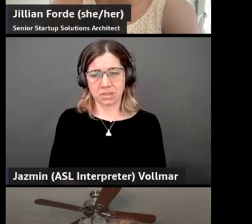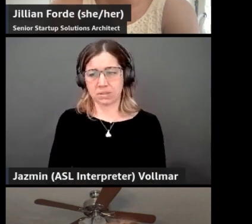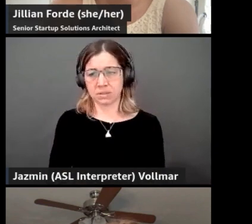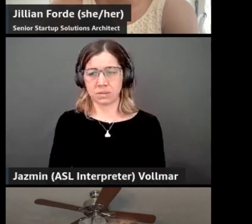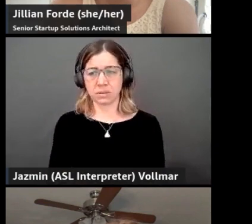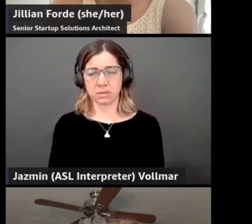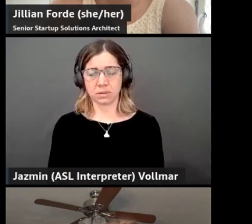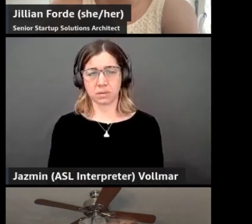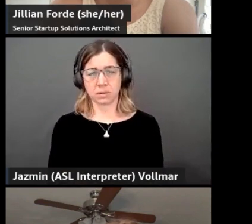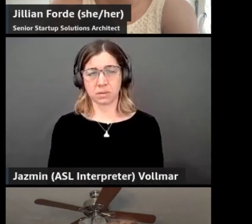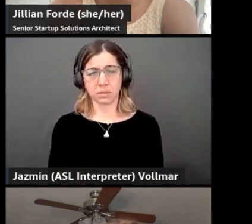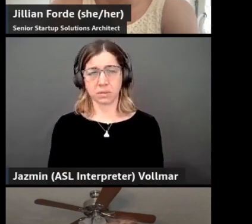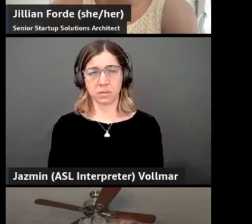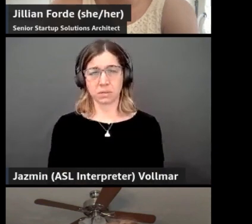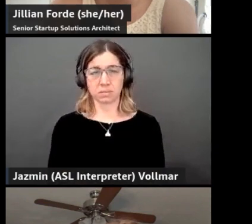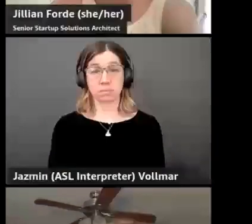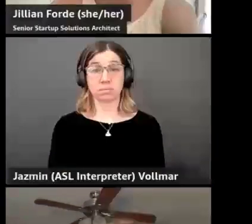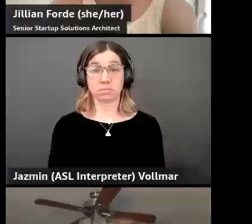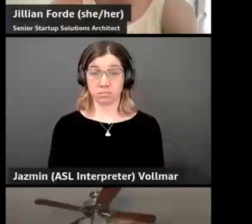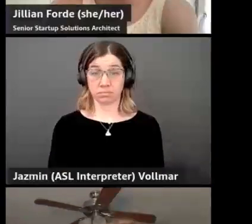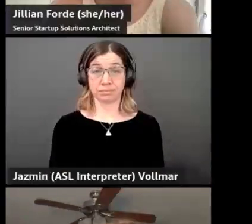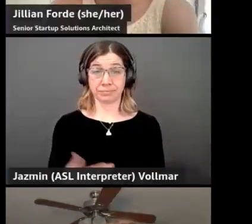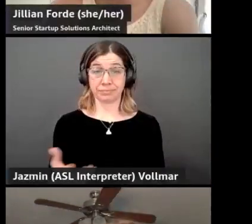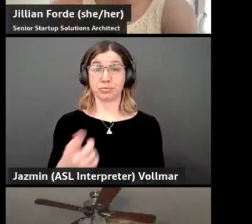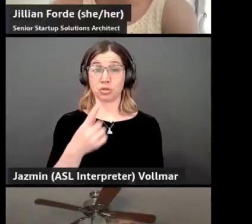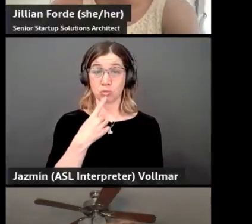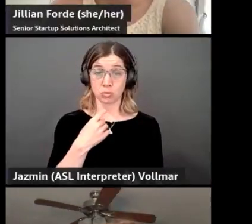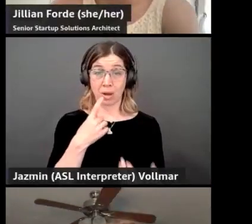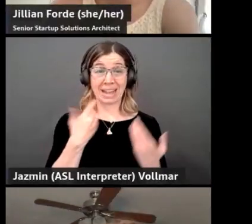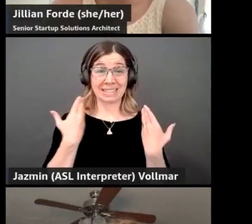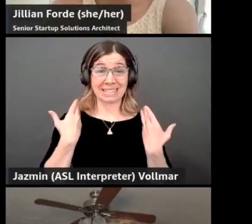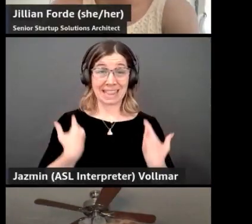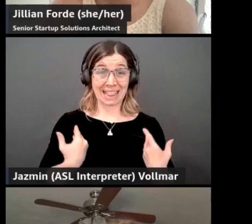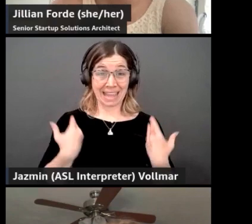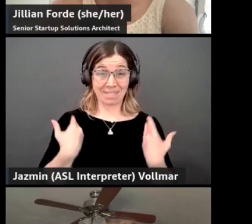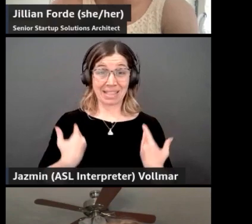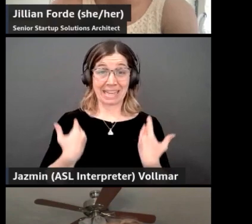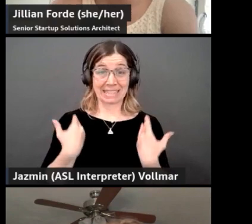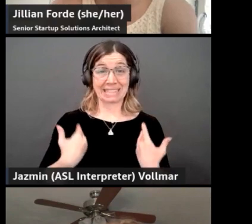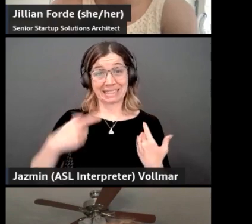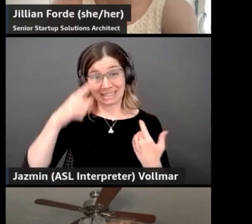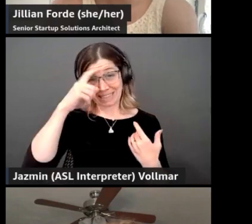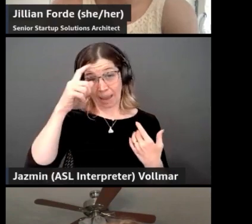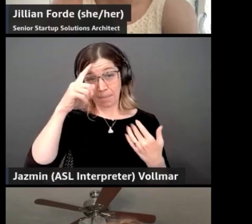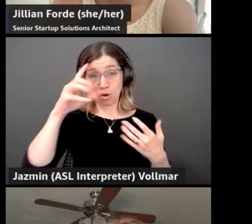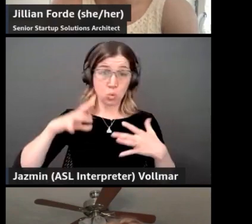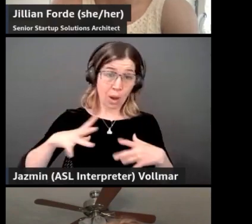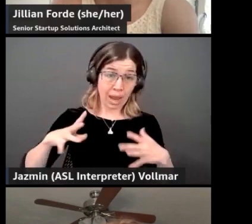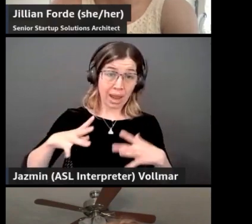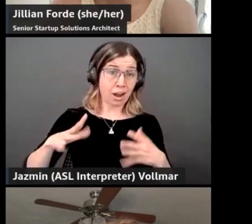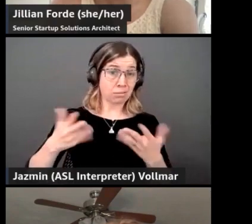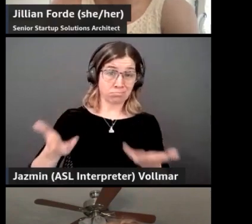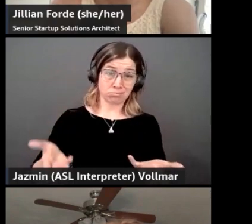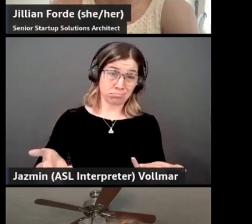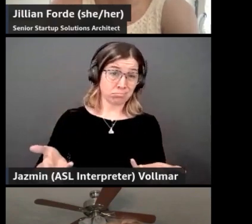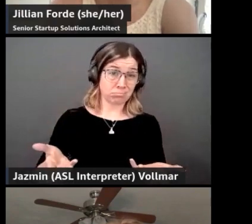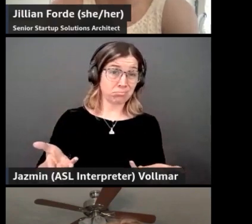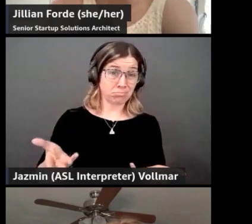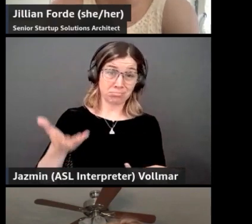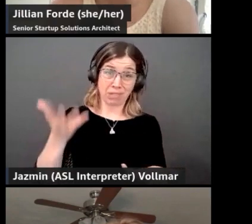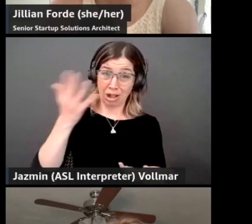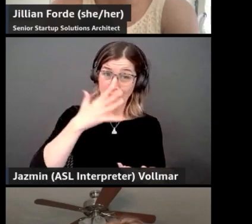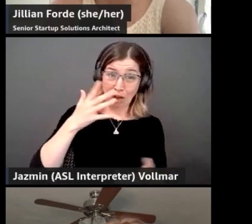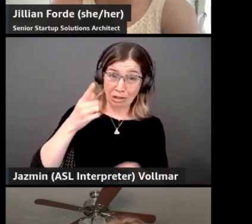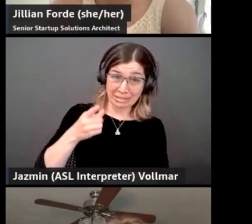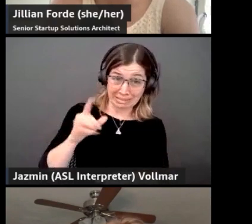Here we go. Red sleeve. I mean, this looks like red sleeveless summer wear to me, right? Yeah. Very.